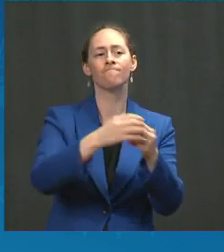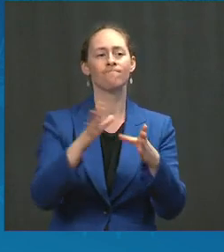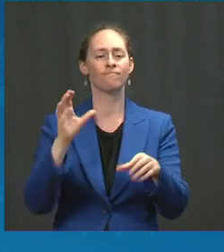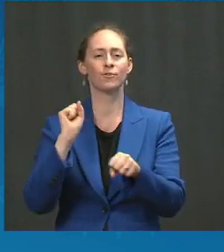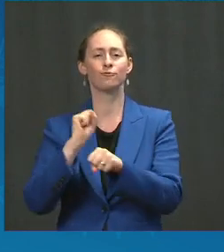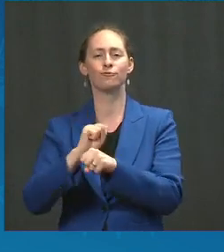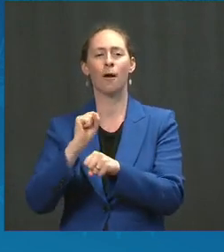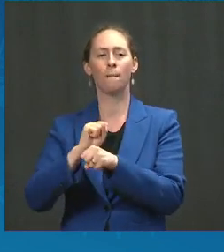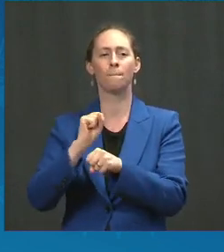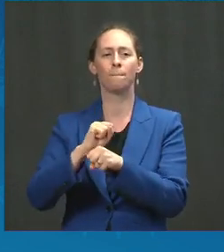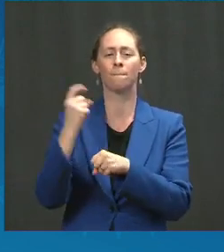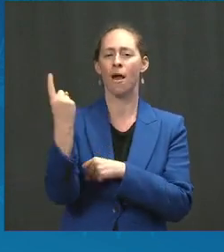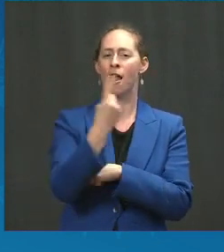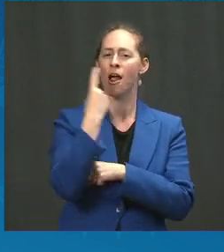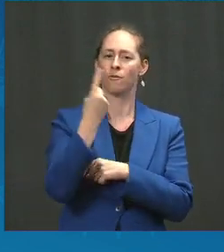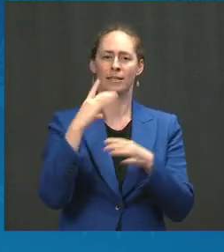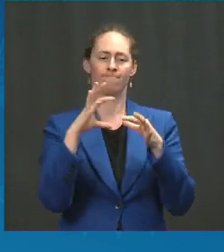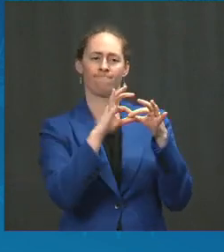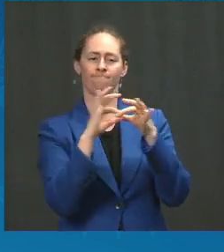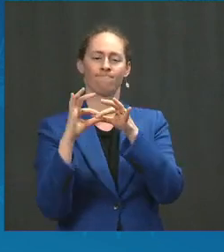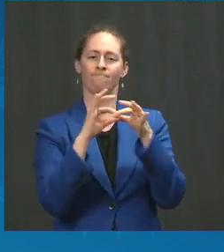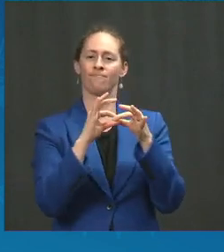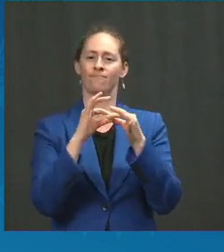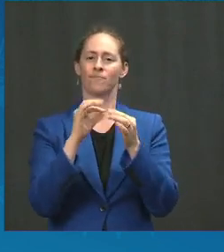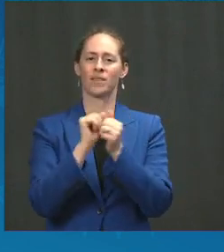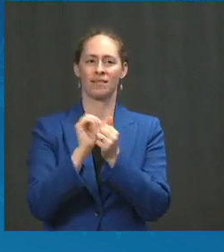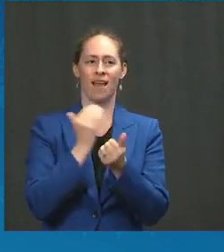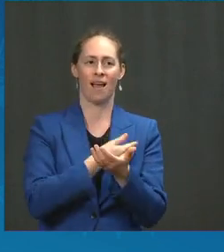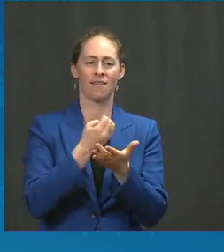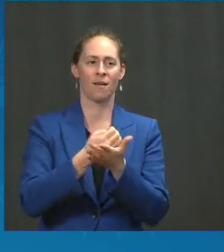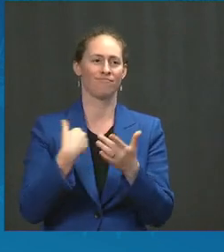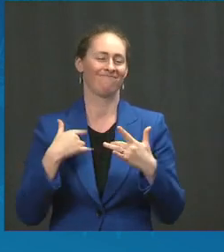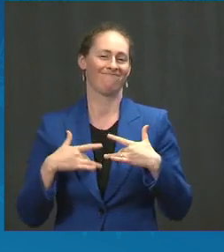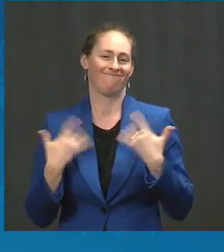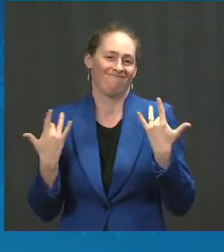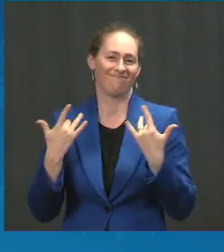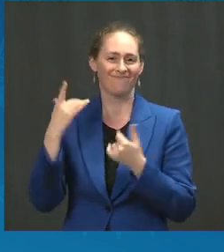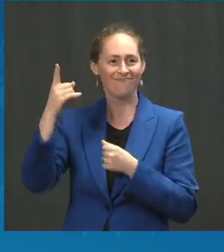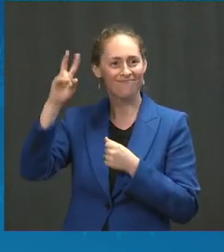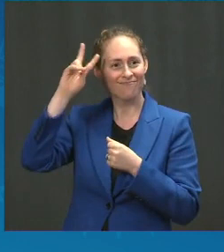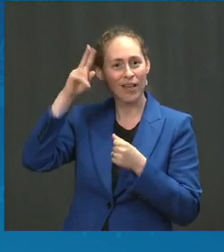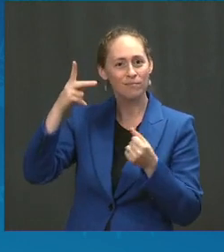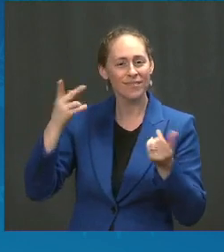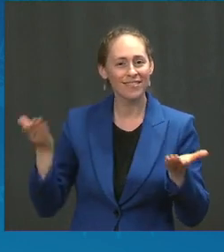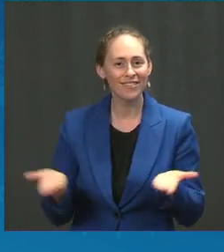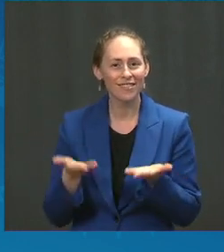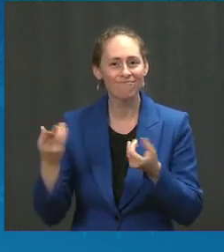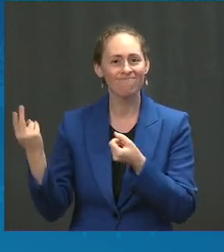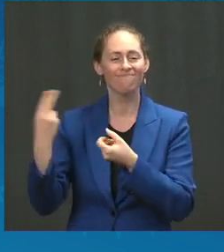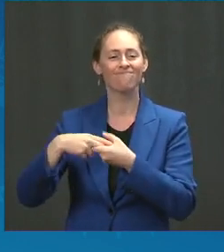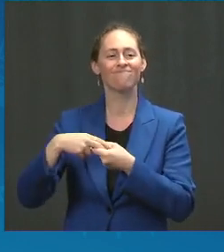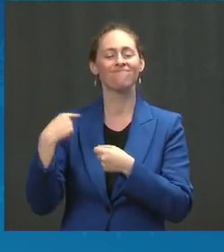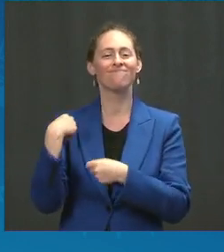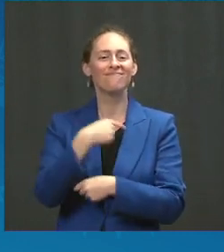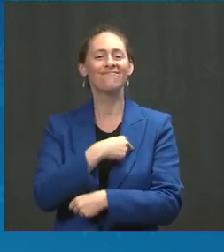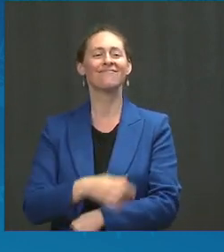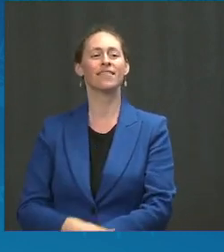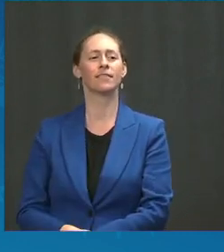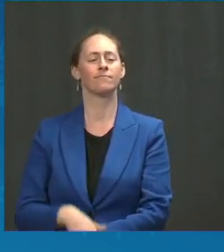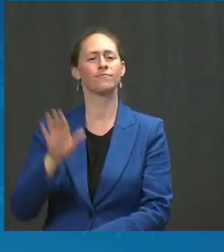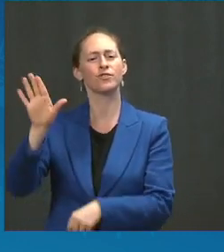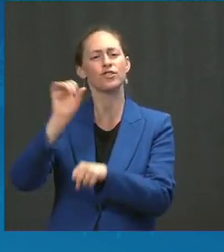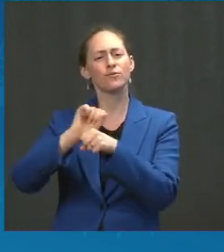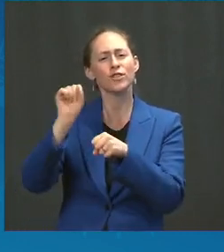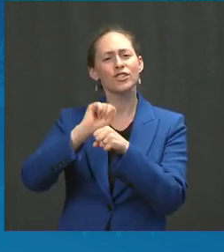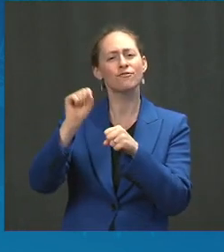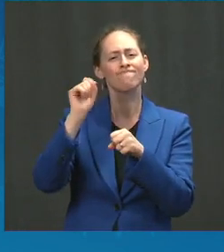by Vice President Kamala Harris, who throughout her career has fought to strengthen small businesses, increase access to capital,